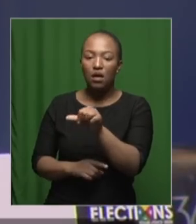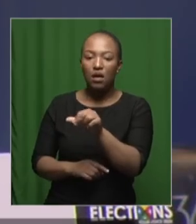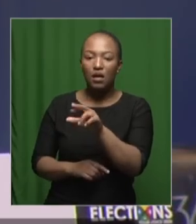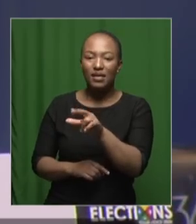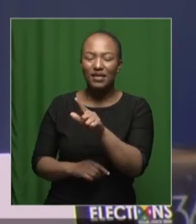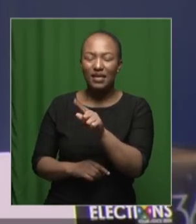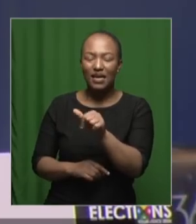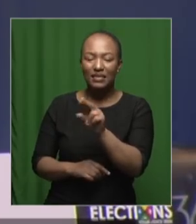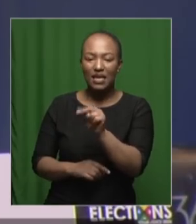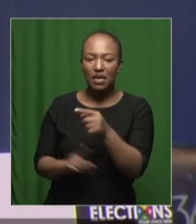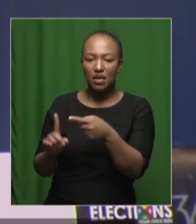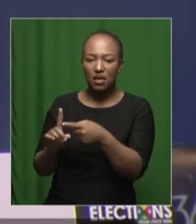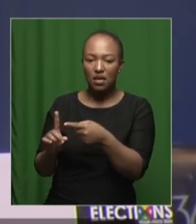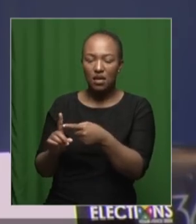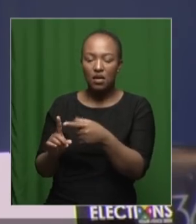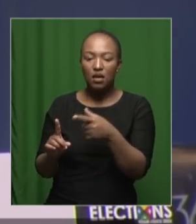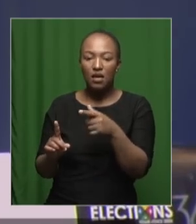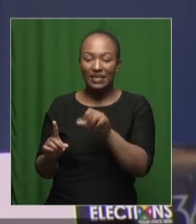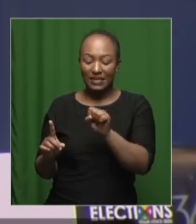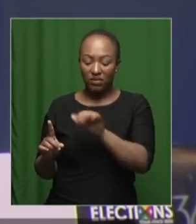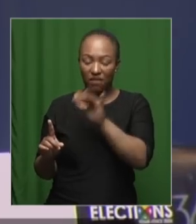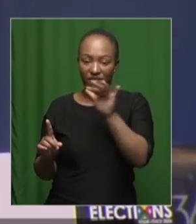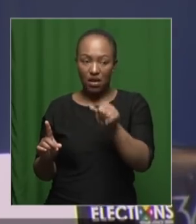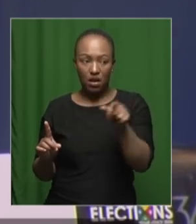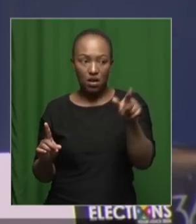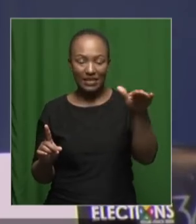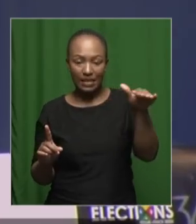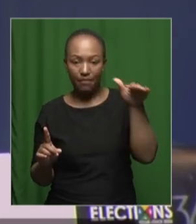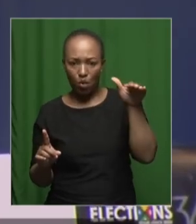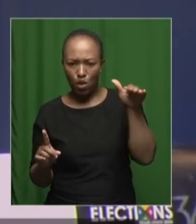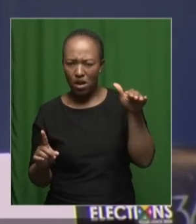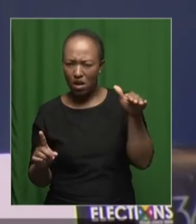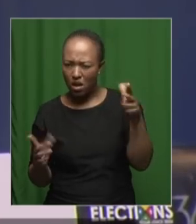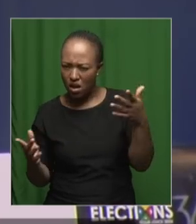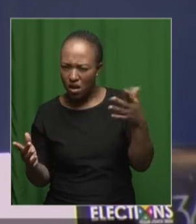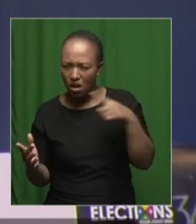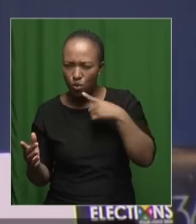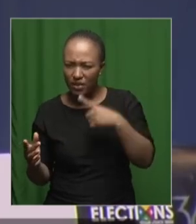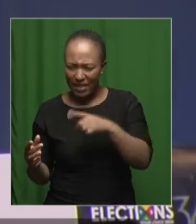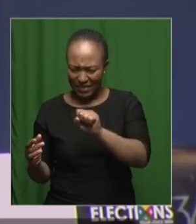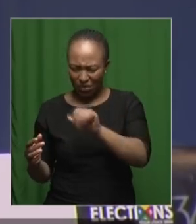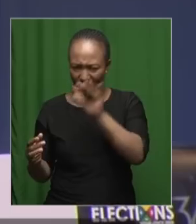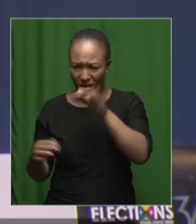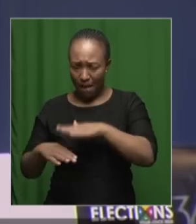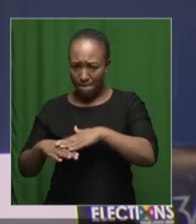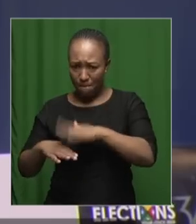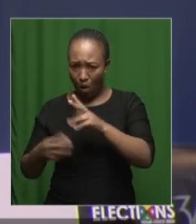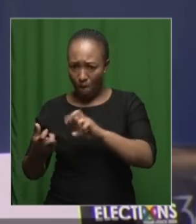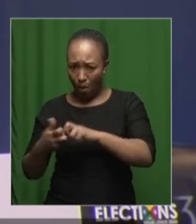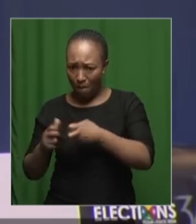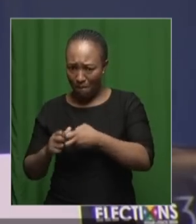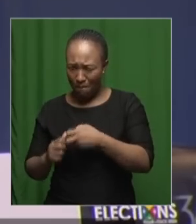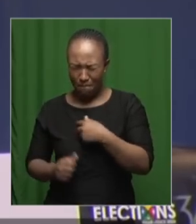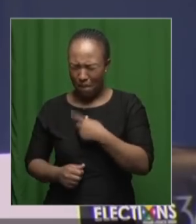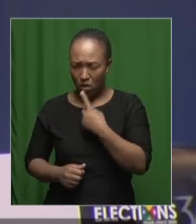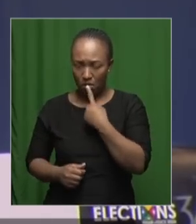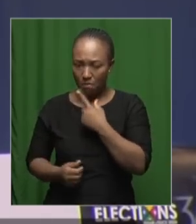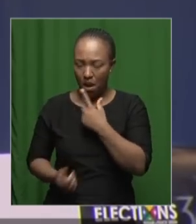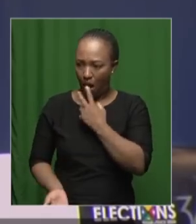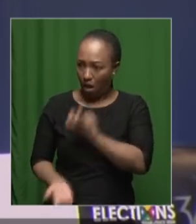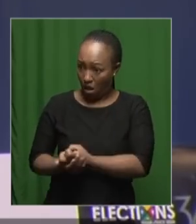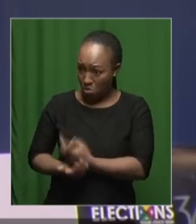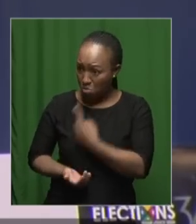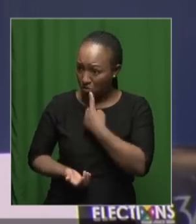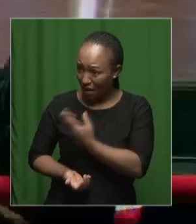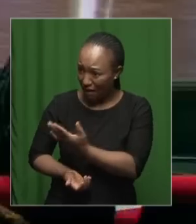Africa has got more problems than Zimbabwe. When Zimbabweans are actually coming here in large numbers, I don't believe you said so. All right. But let's leave it. We